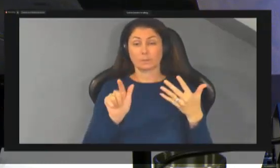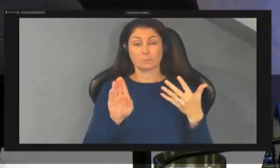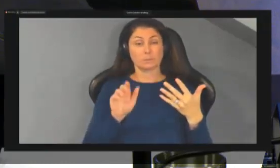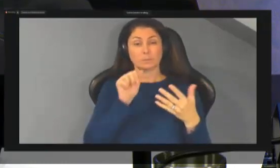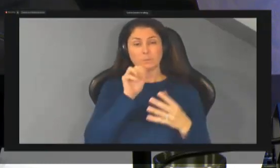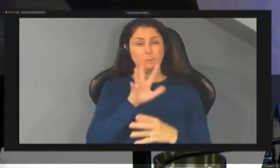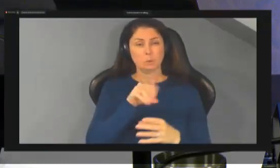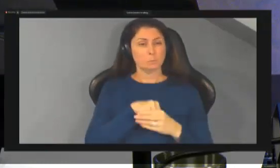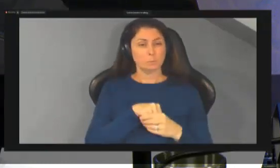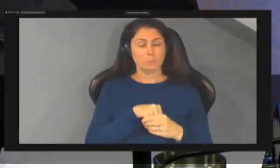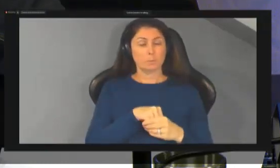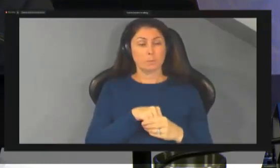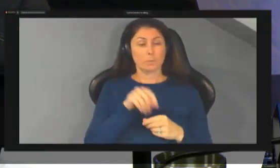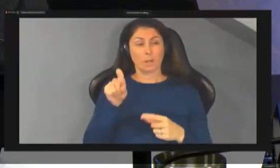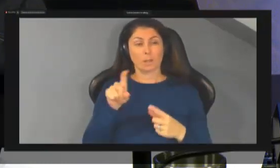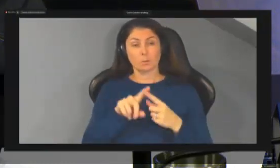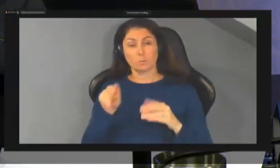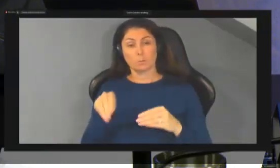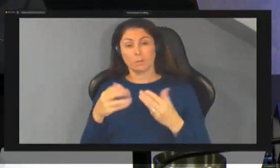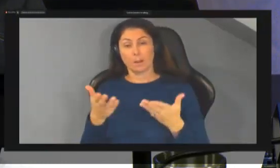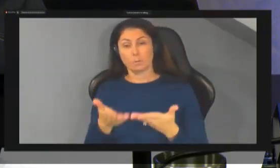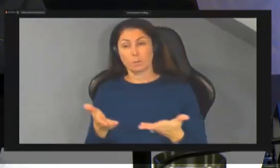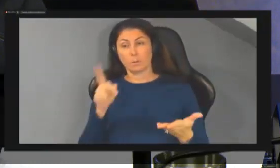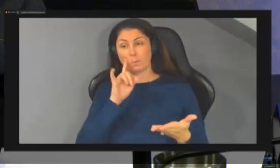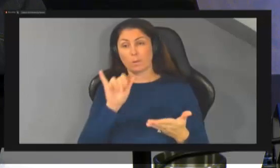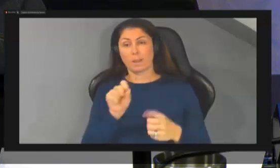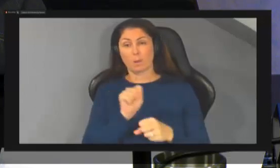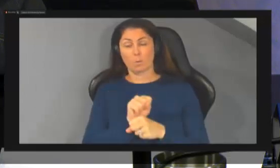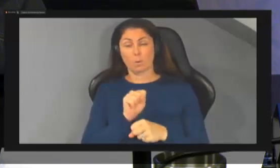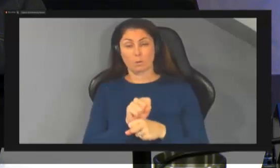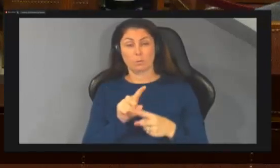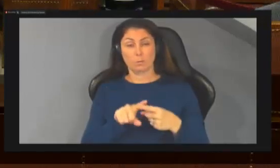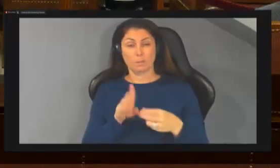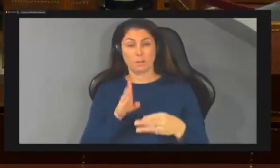structure. So then you need to provide resources for that work to be done.